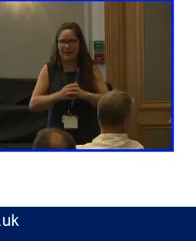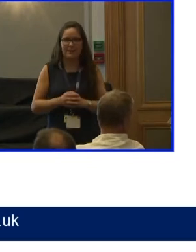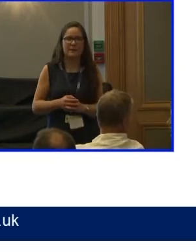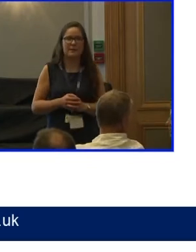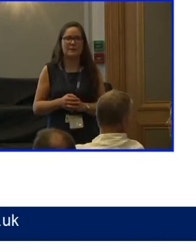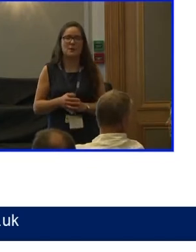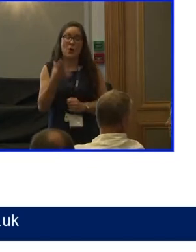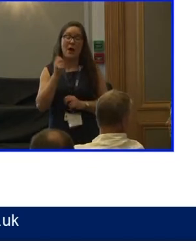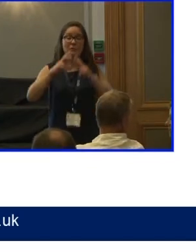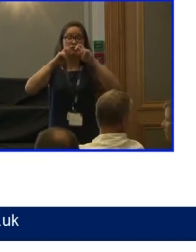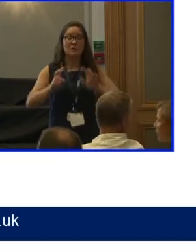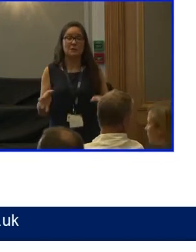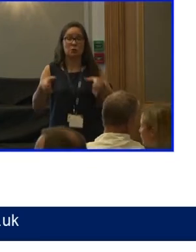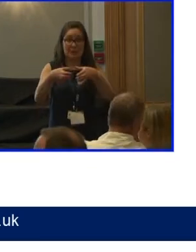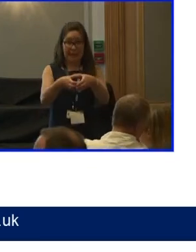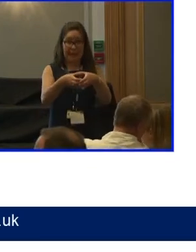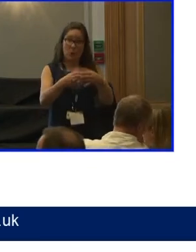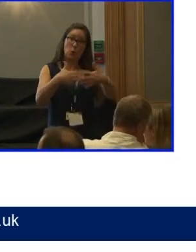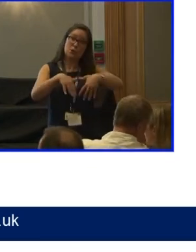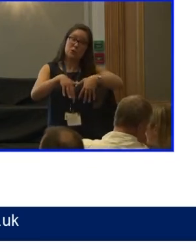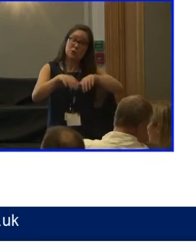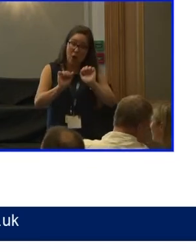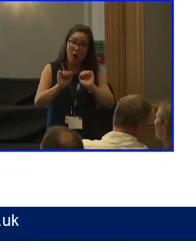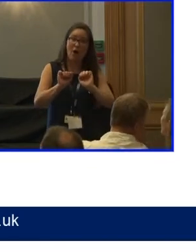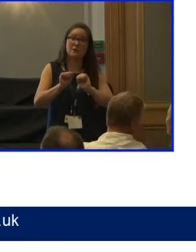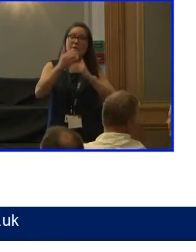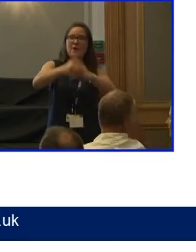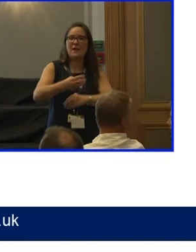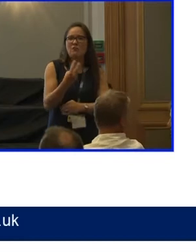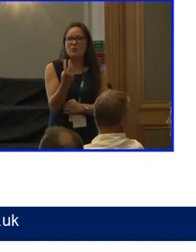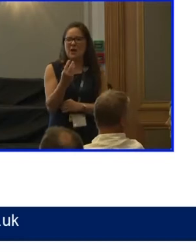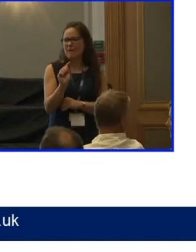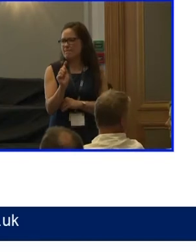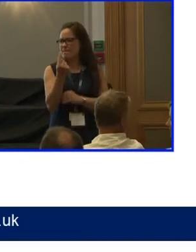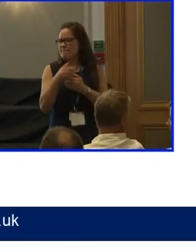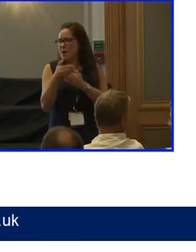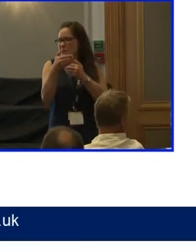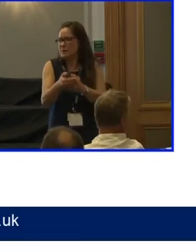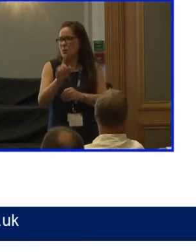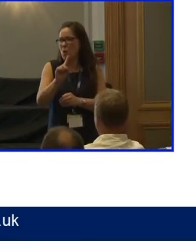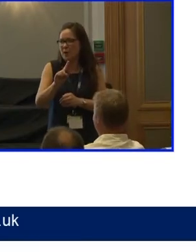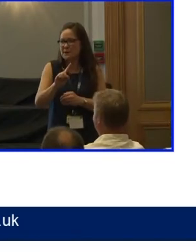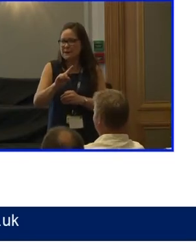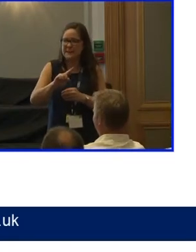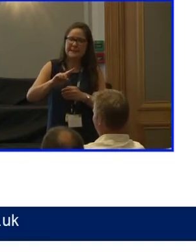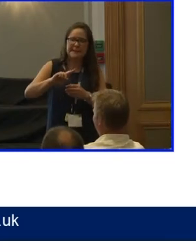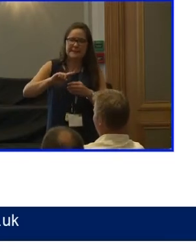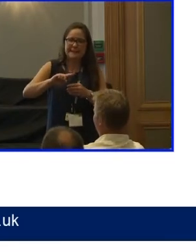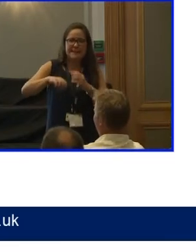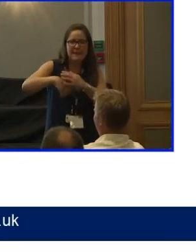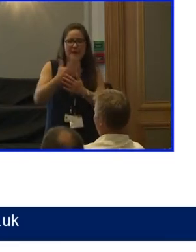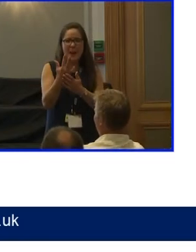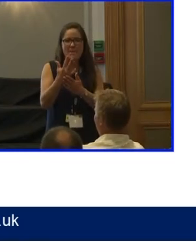team who's looking to start a phase 3 clinical trial, the first step is to develop a trial protocol. And this